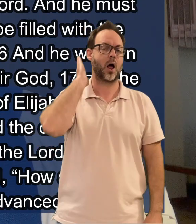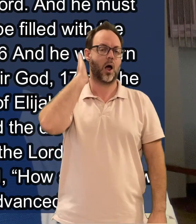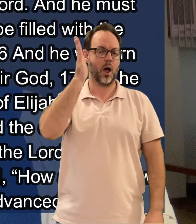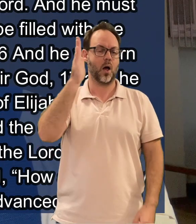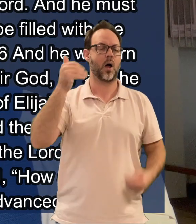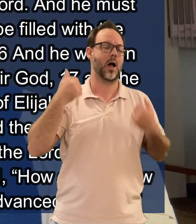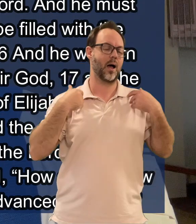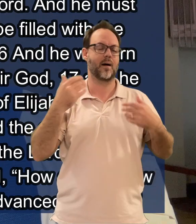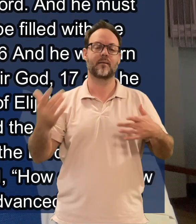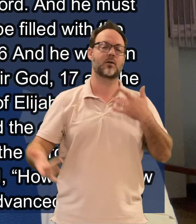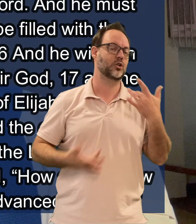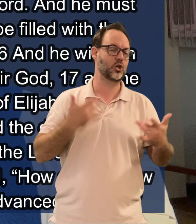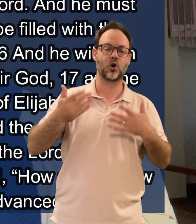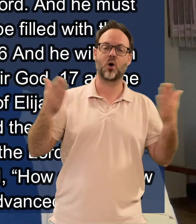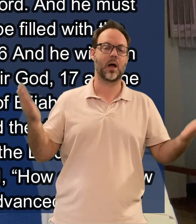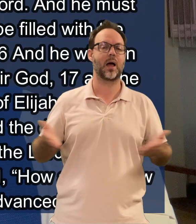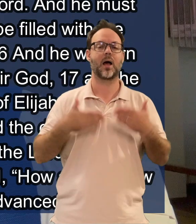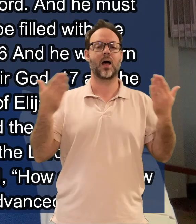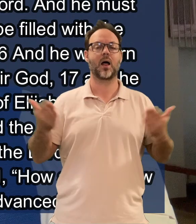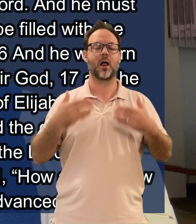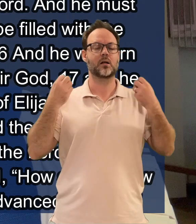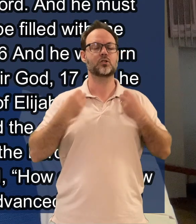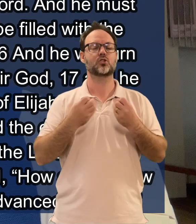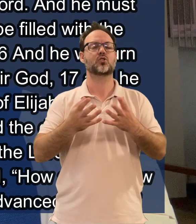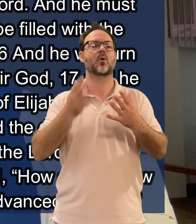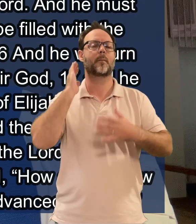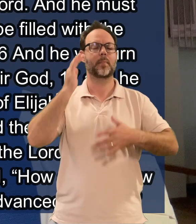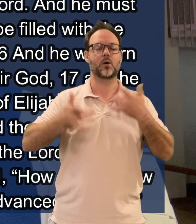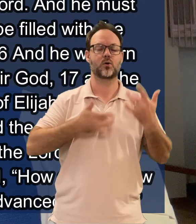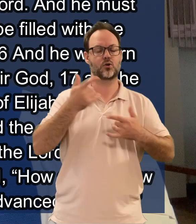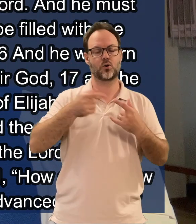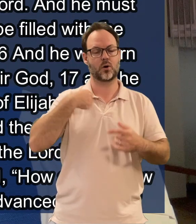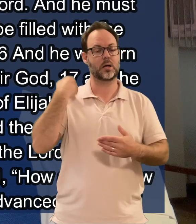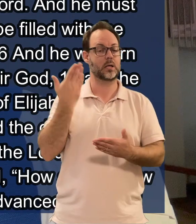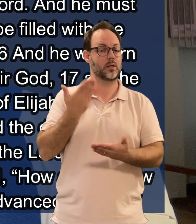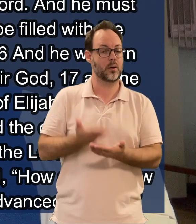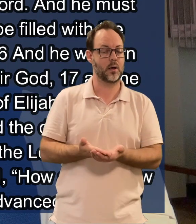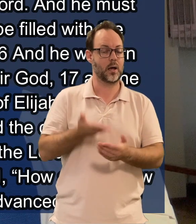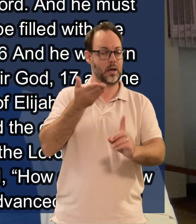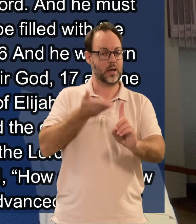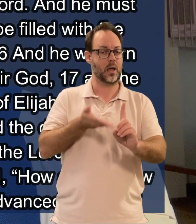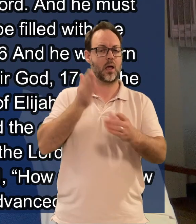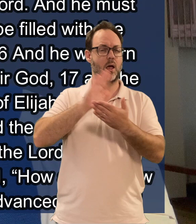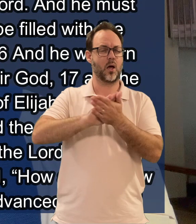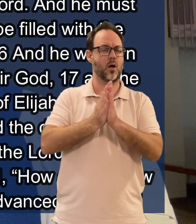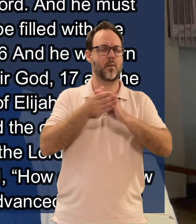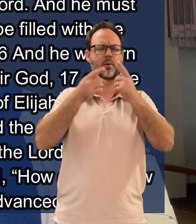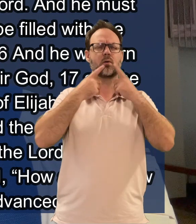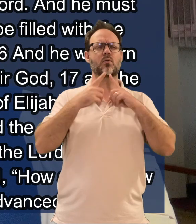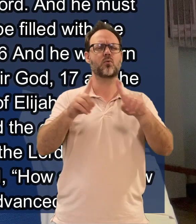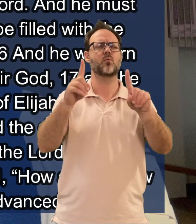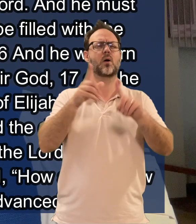have joy and gladness, and many will rejoice at his birth, for he will be great before the